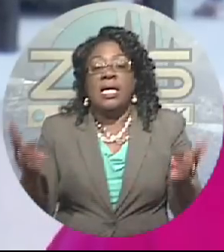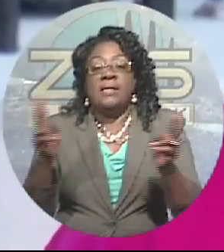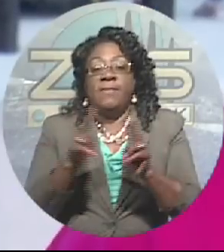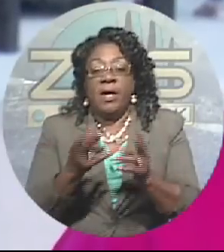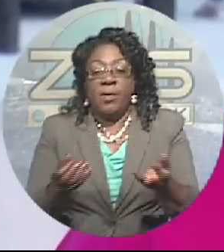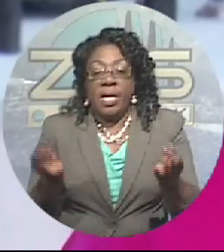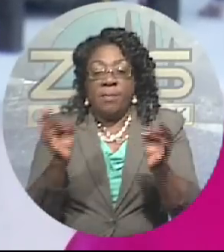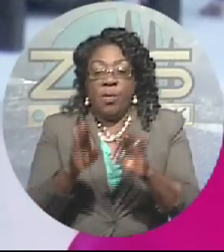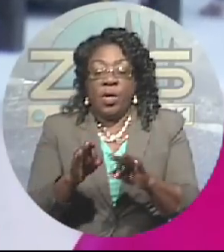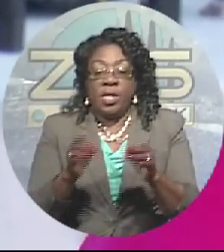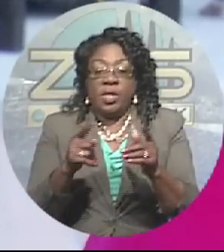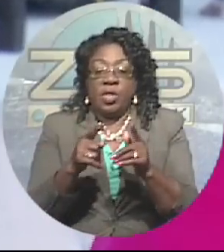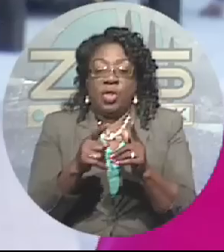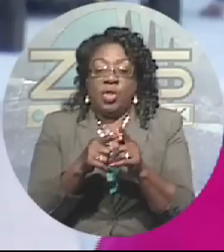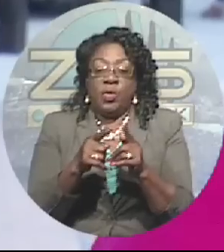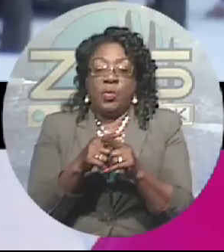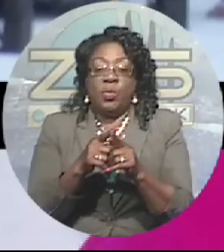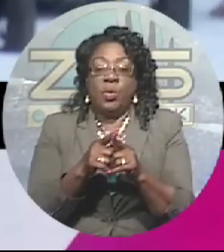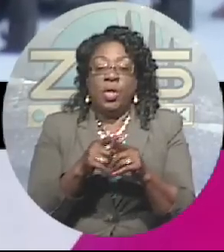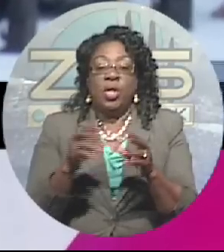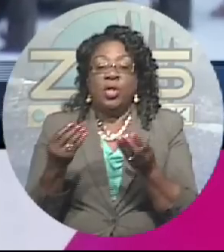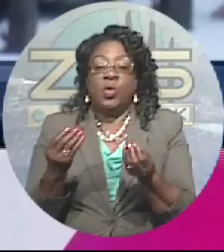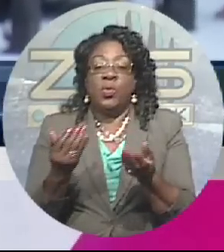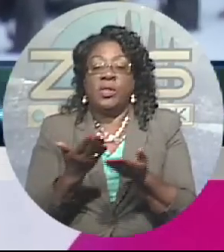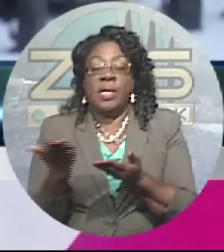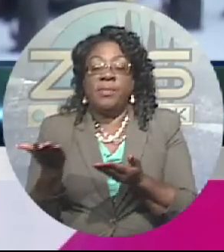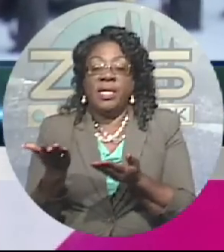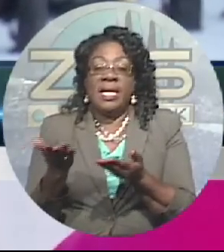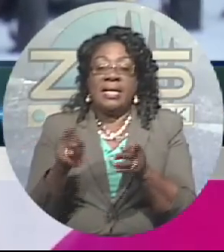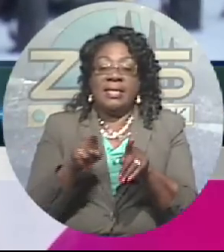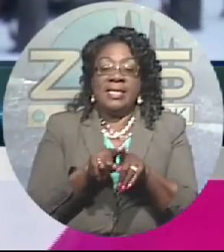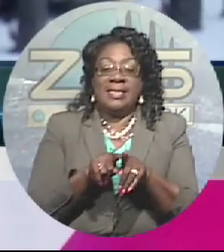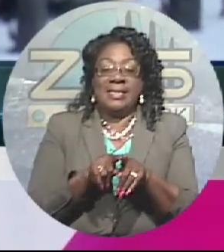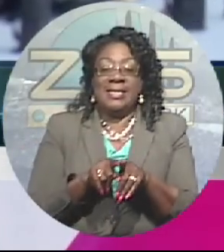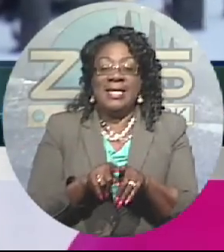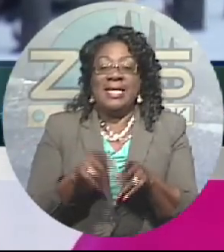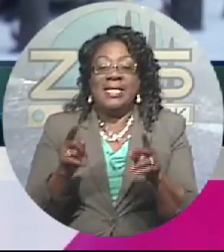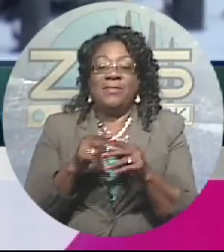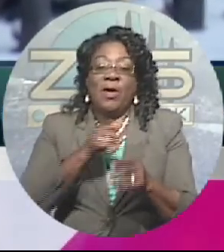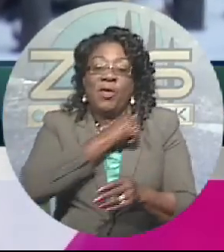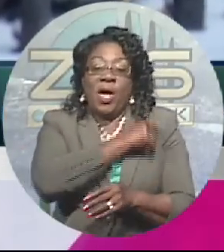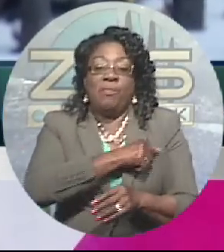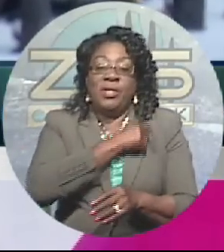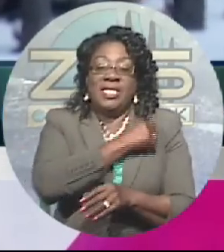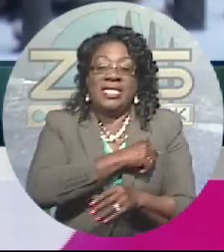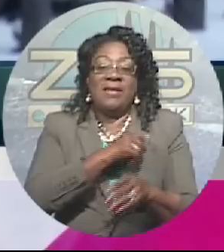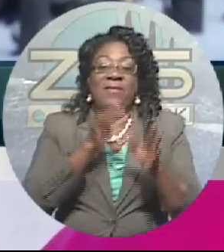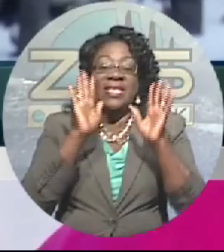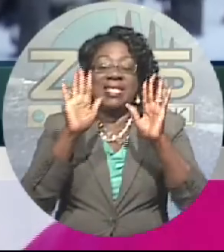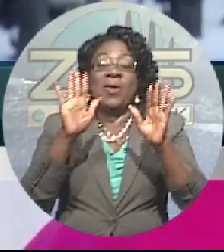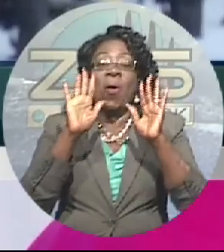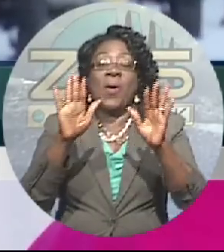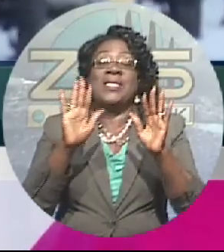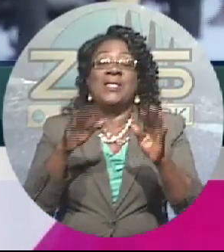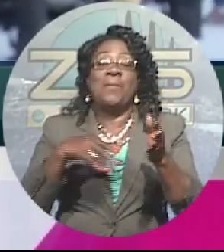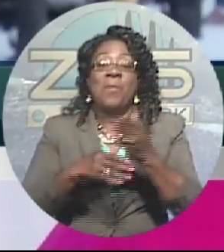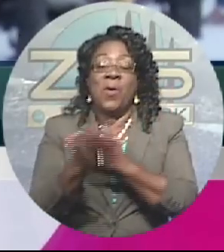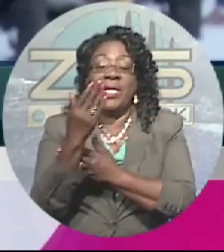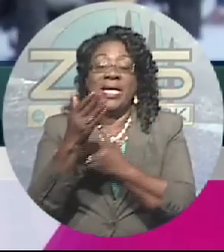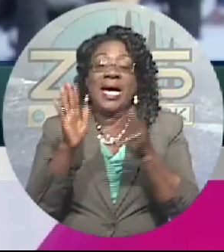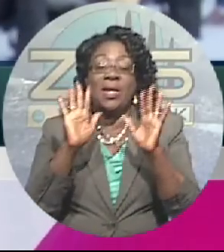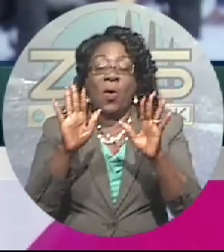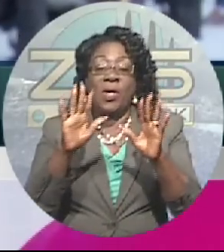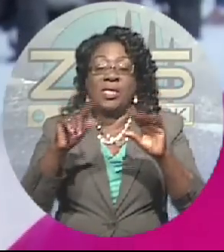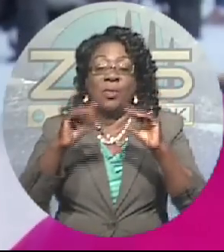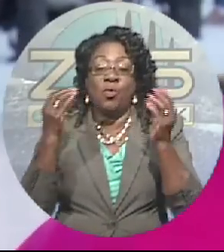important to do something like this and be really appreciative of this. It's an awesome morning, an awesome crowd, and to